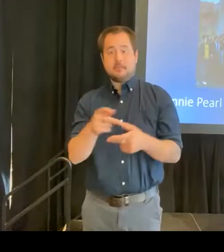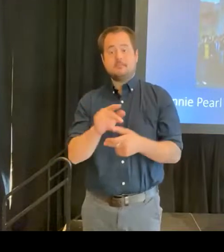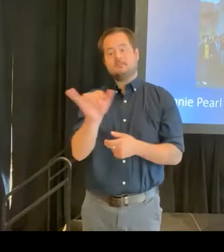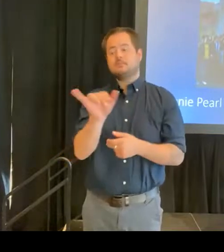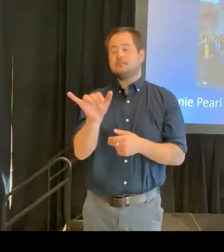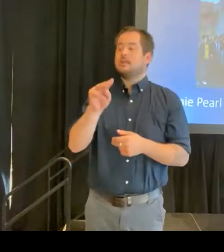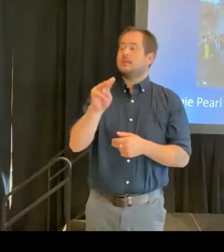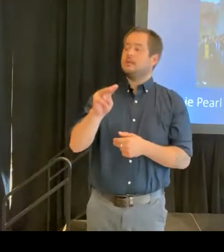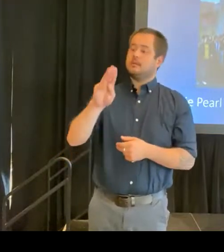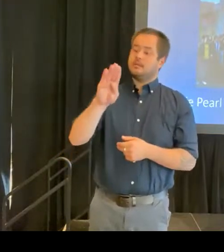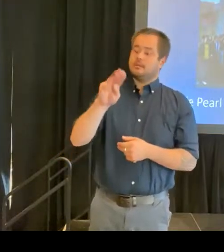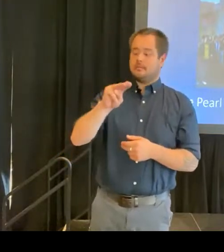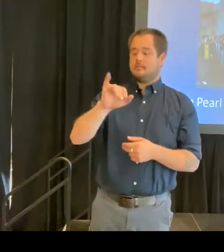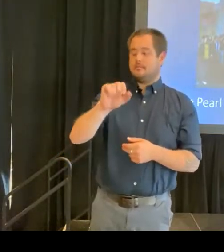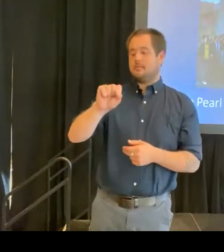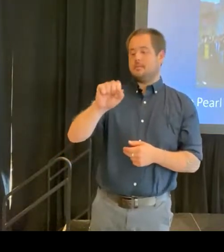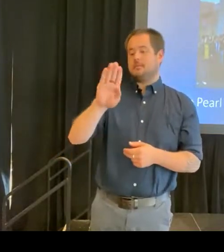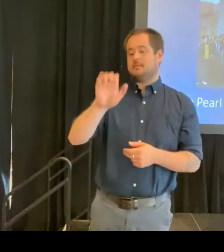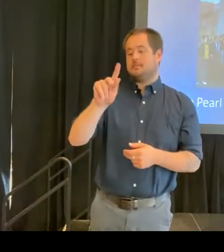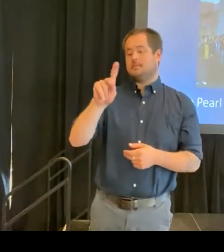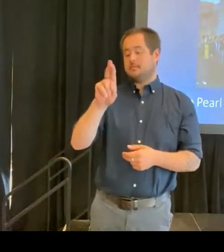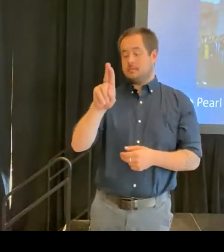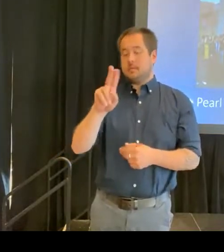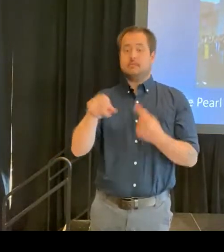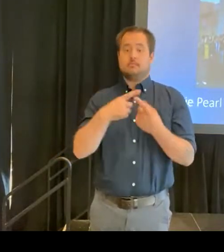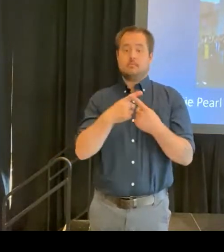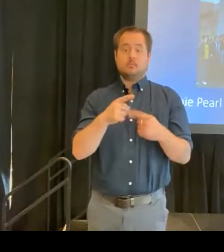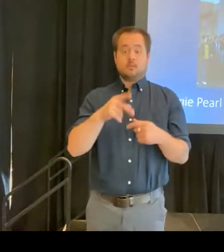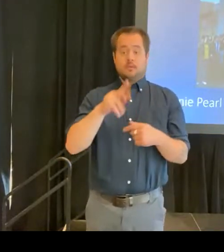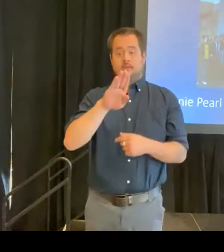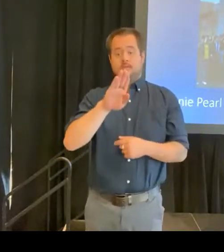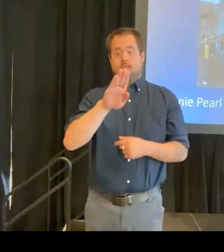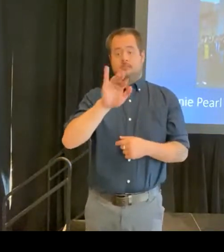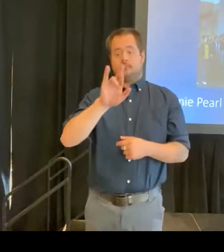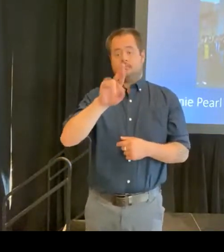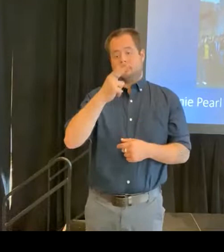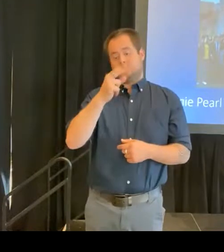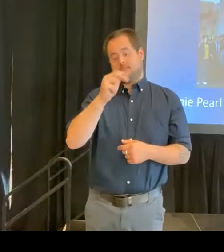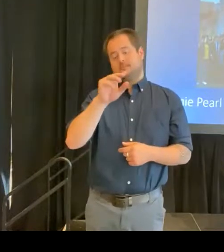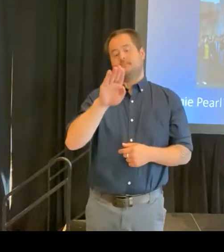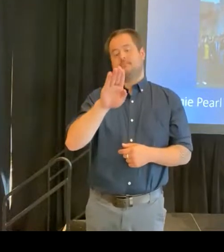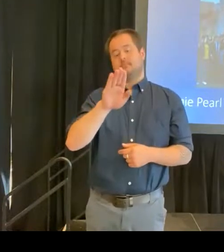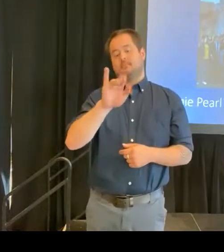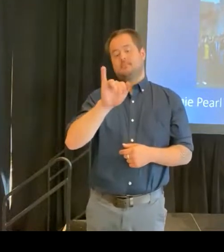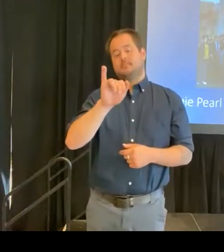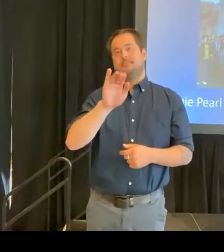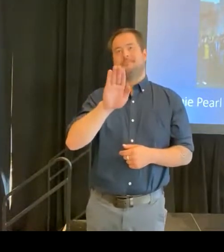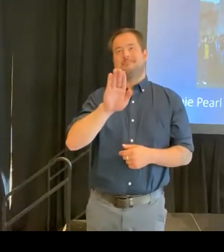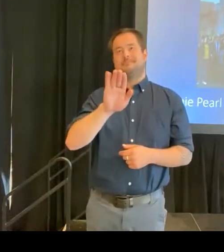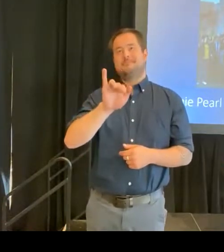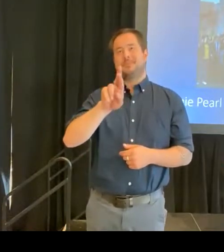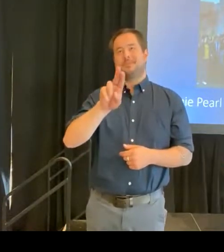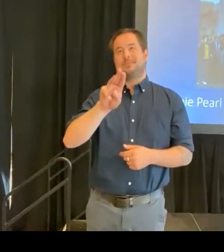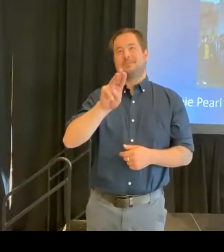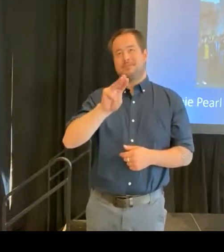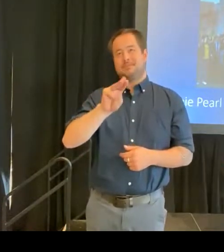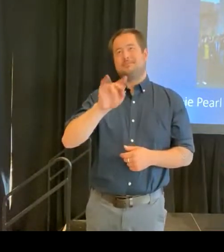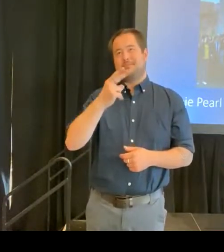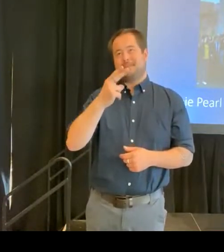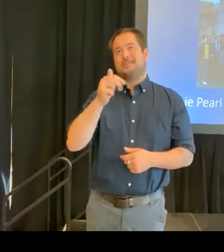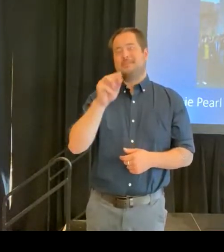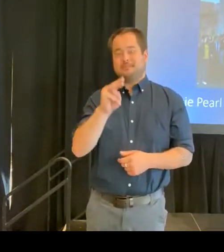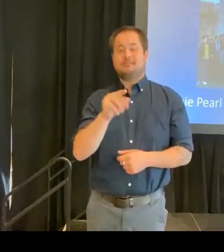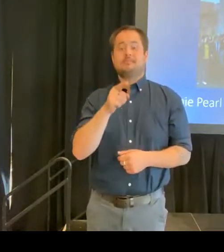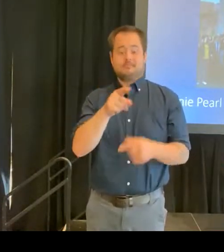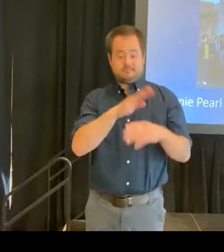Baker, when the children were killed in Birmingham, she was one of the first people to get there.